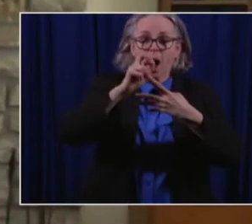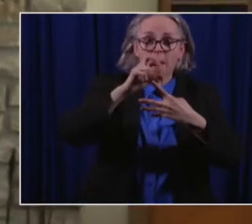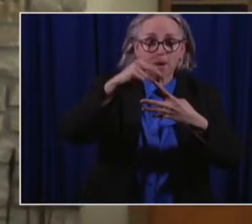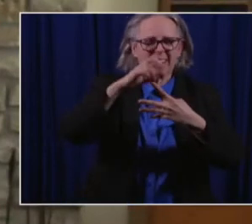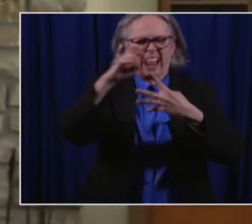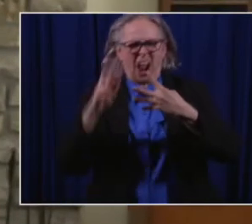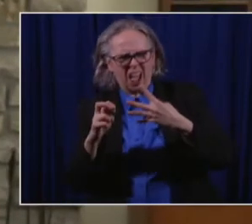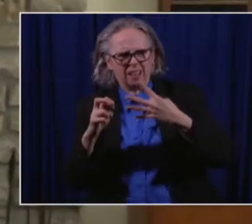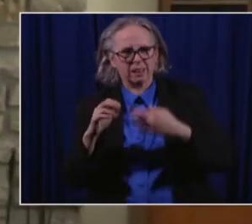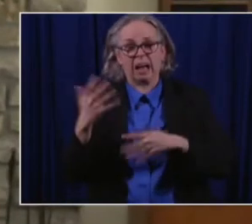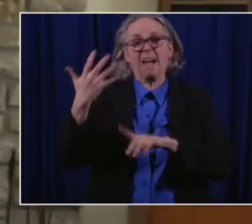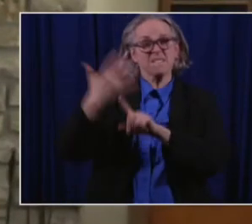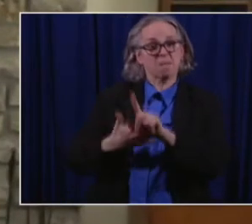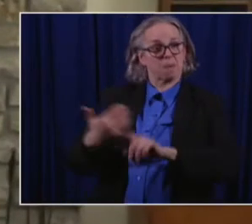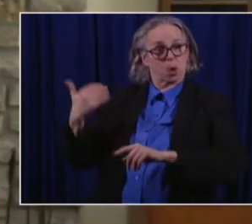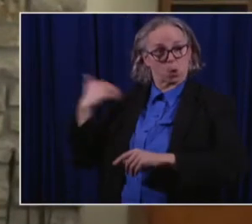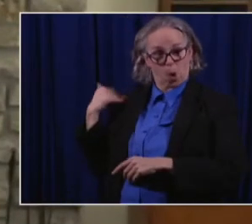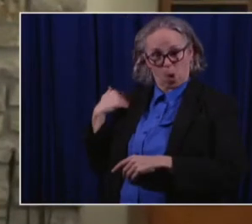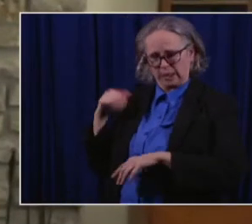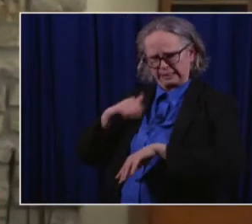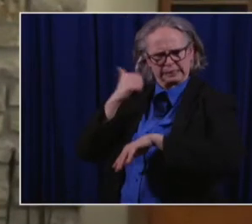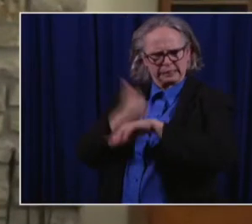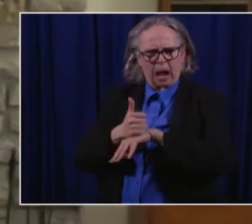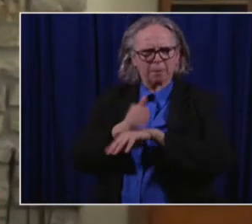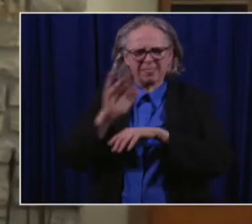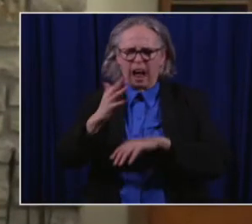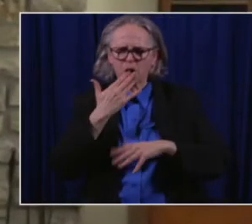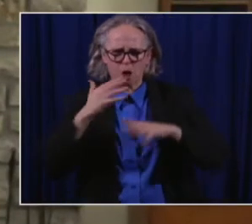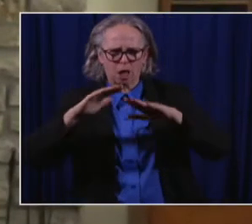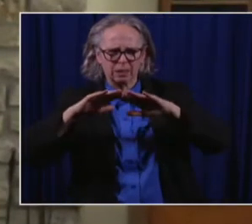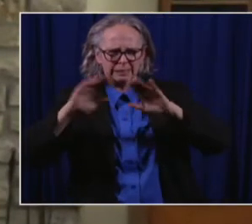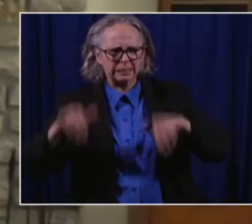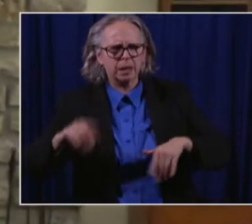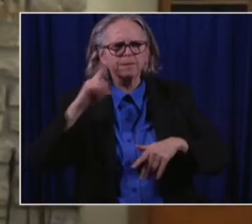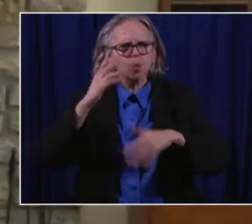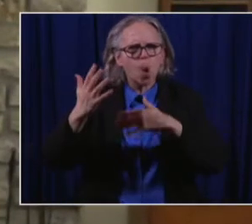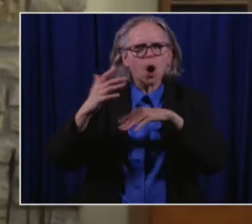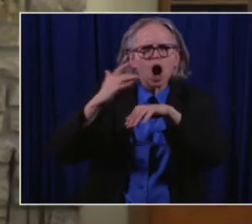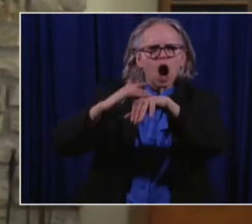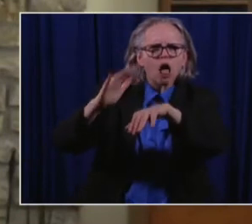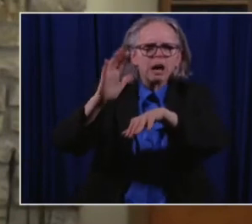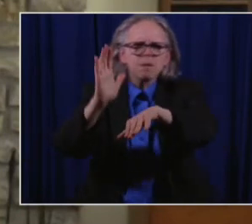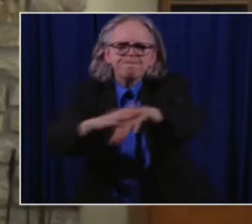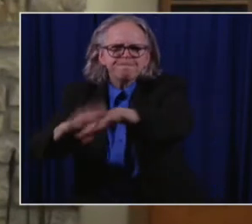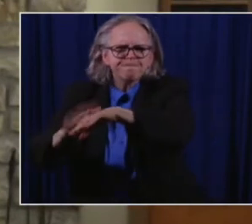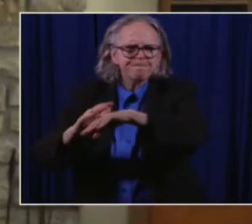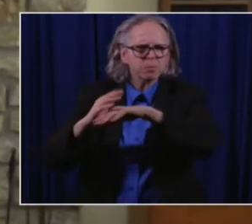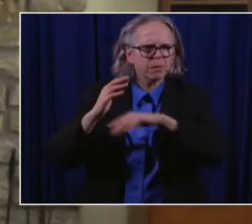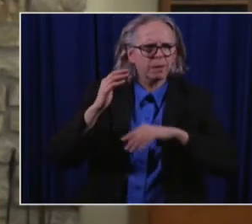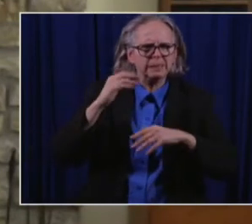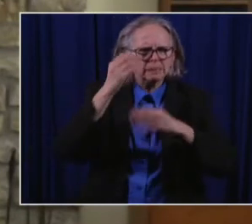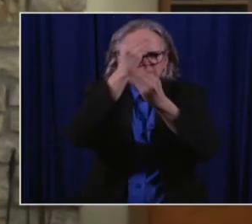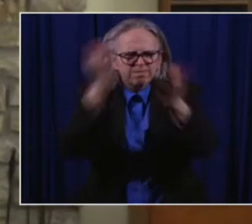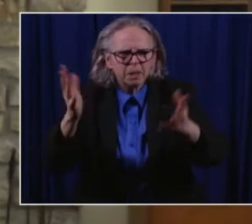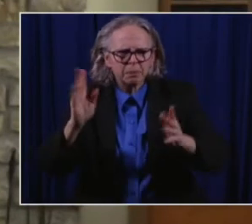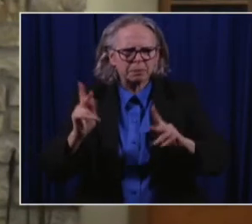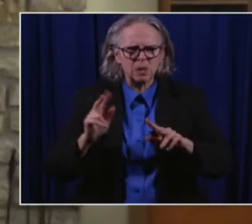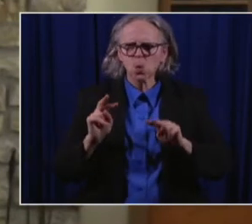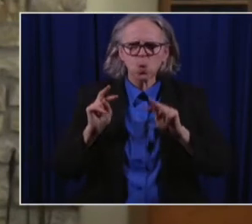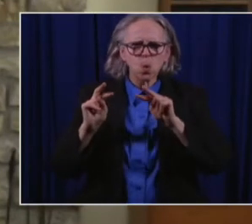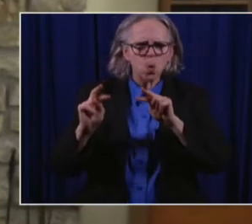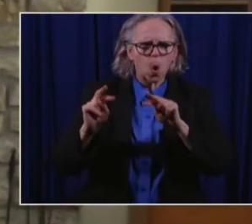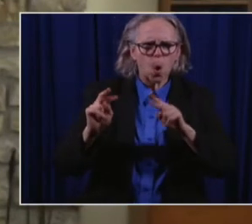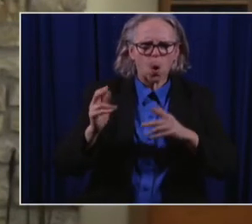intended to serve as an early warning system to let Ohioans know when to take increased precautions at a county level. So it